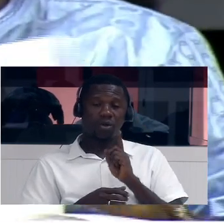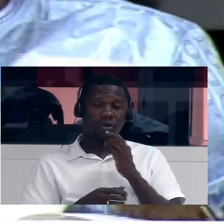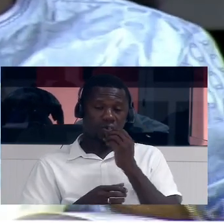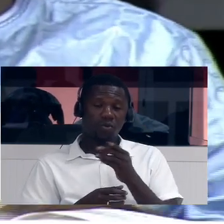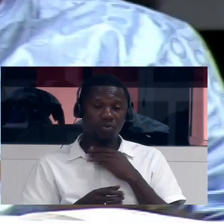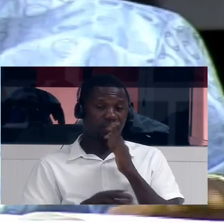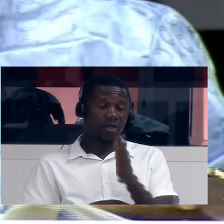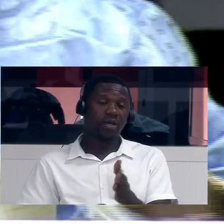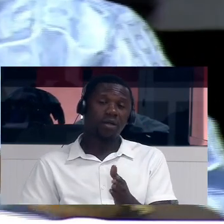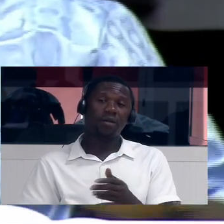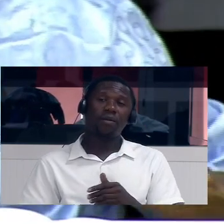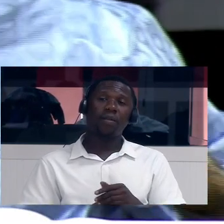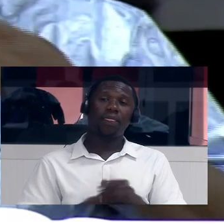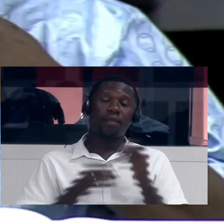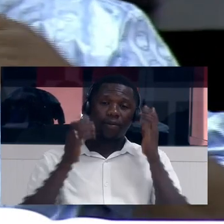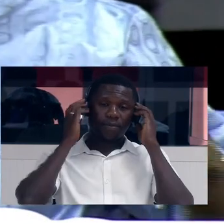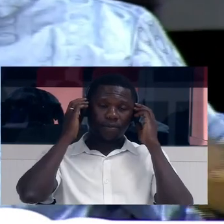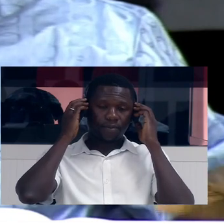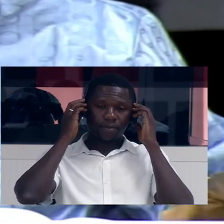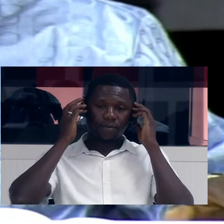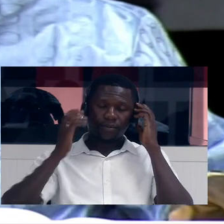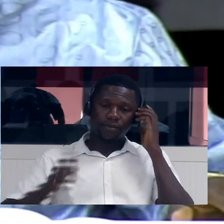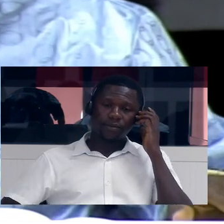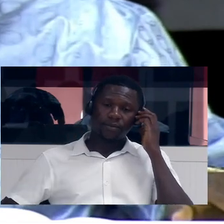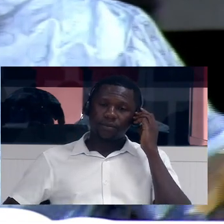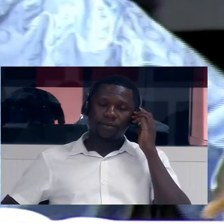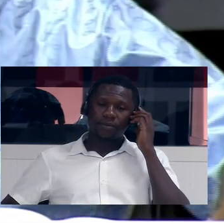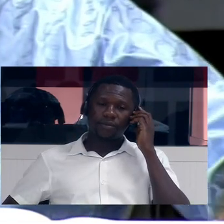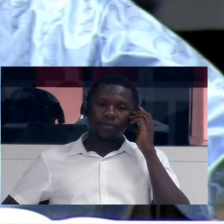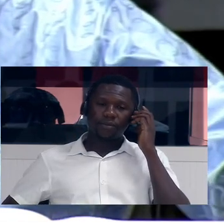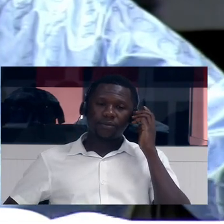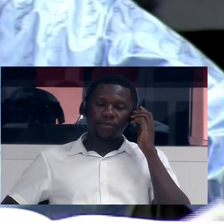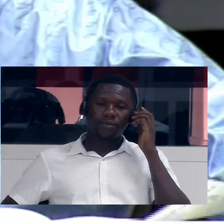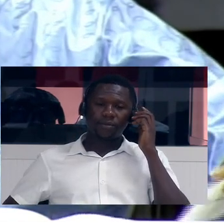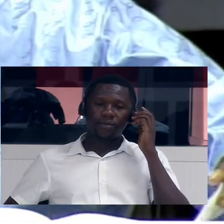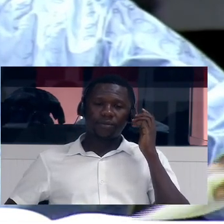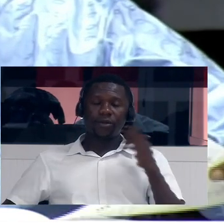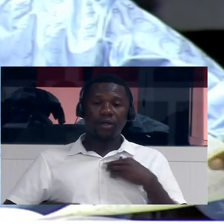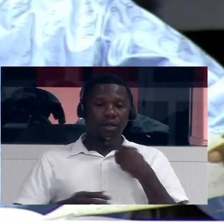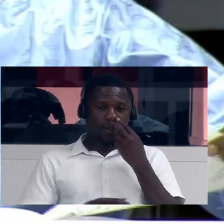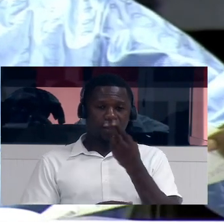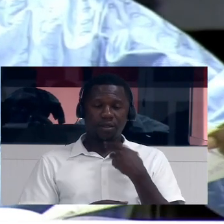All right. I can see in the file a letter from the IGP